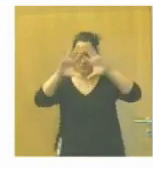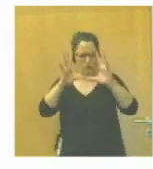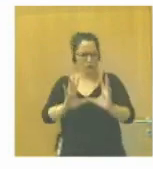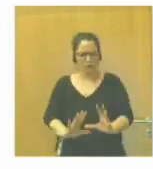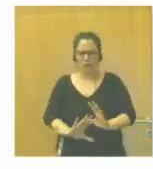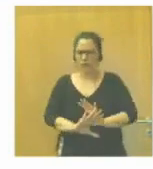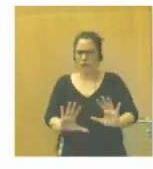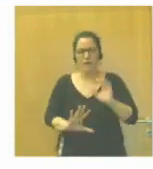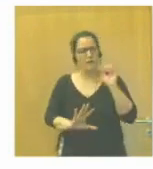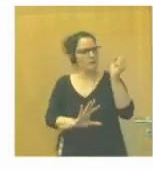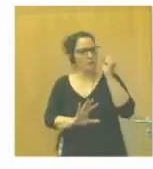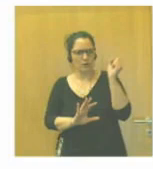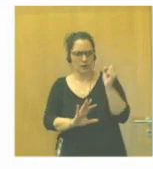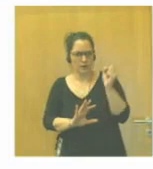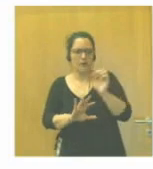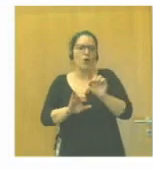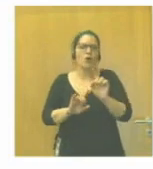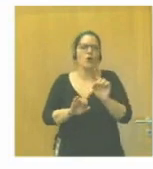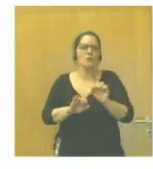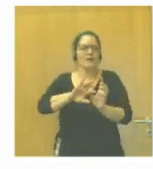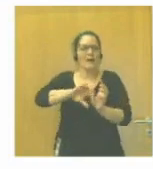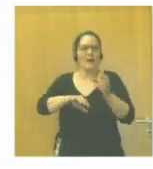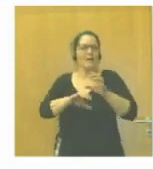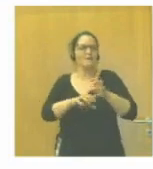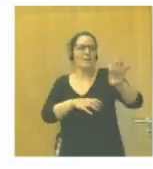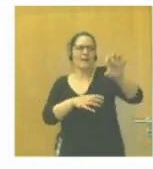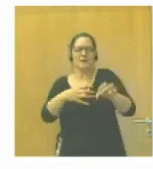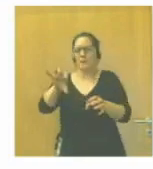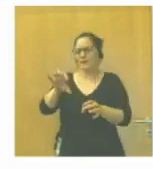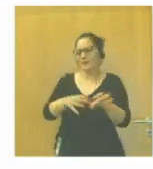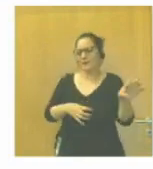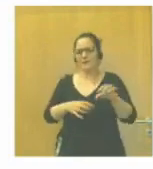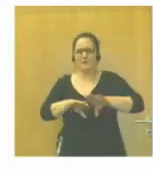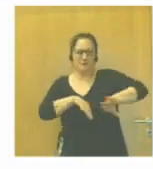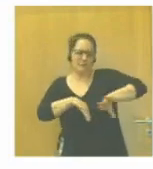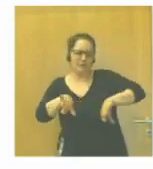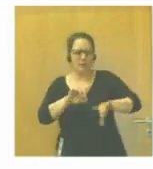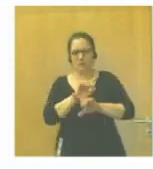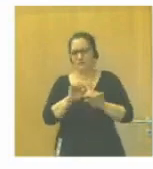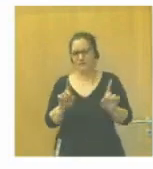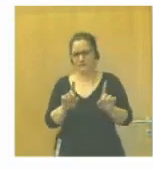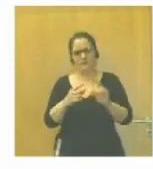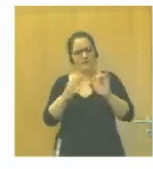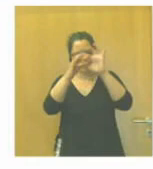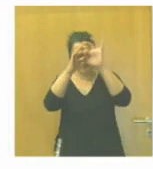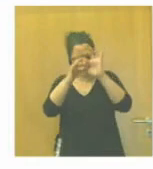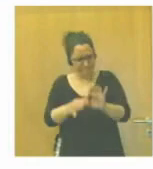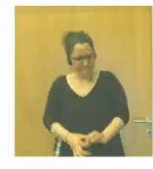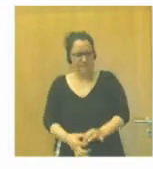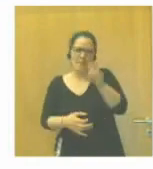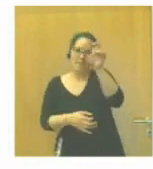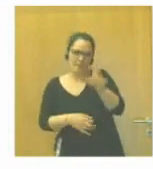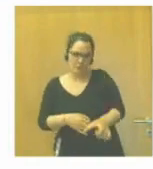reduce suicide. We can't just sort of say, I'll just do an awareness campaign, or I'll just do a screening day, or I'll just do a walkathon. Those